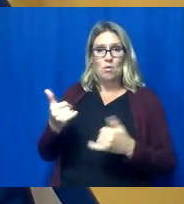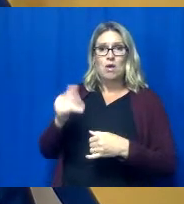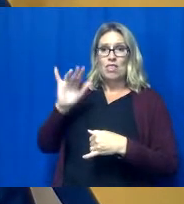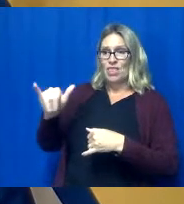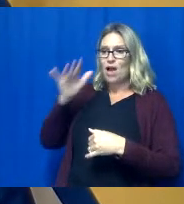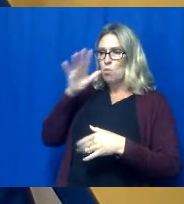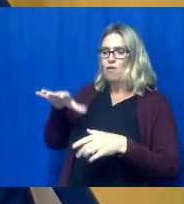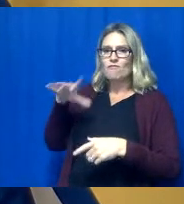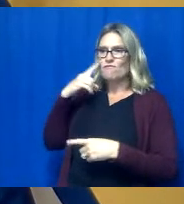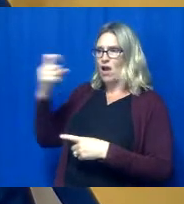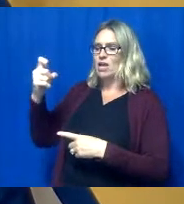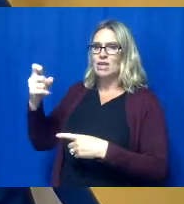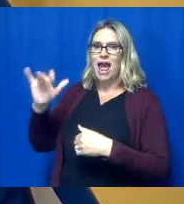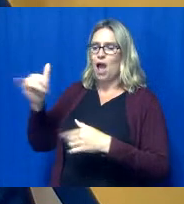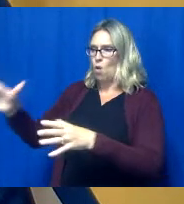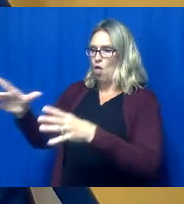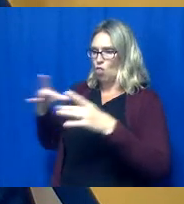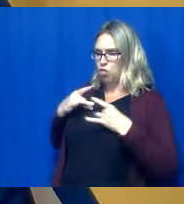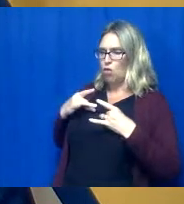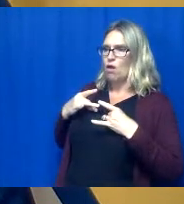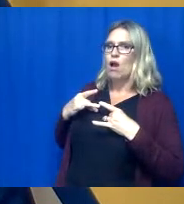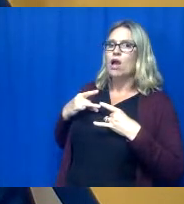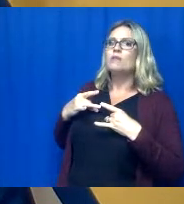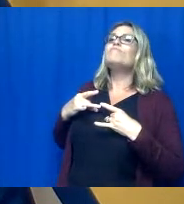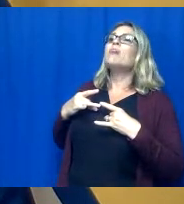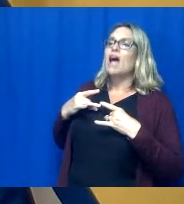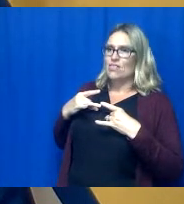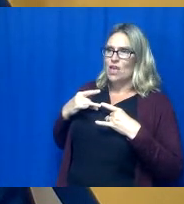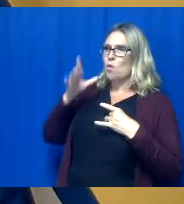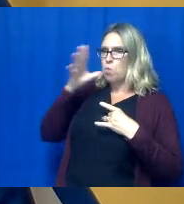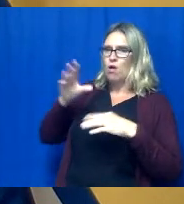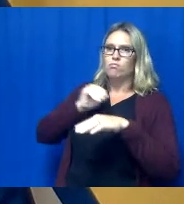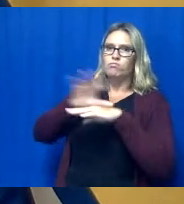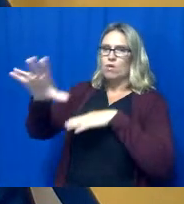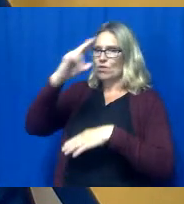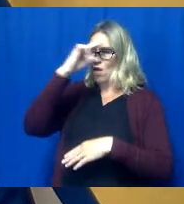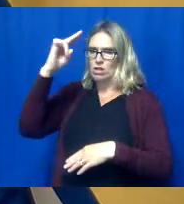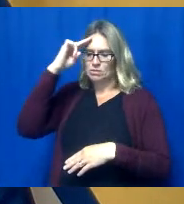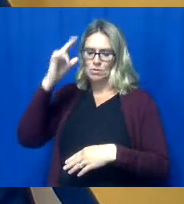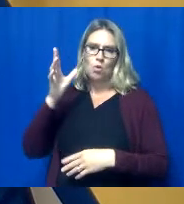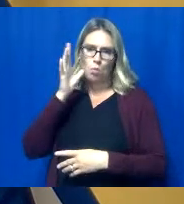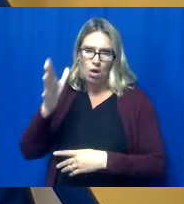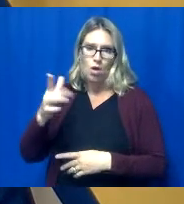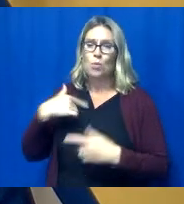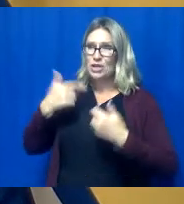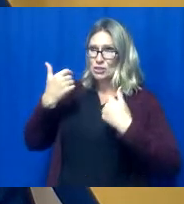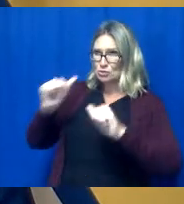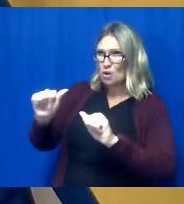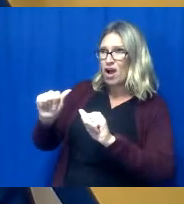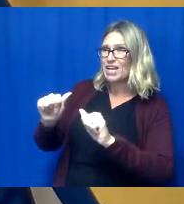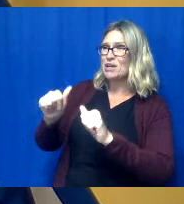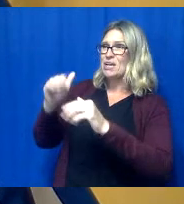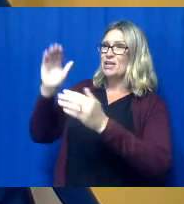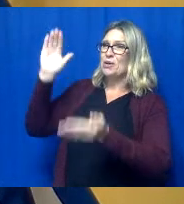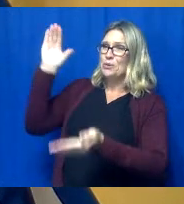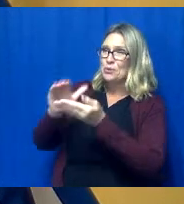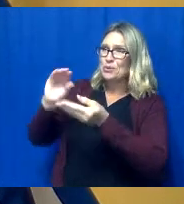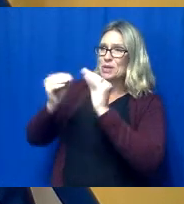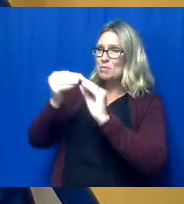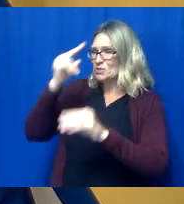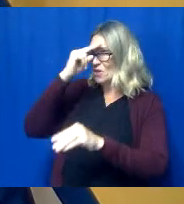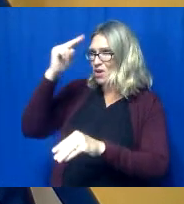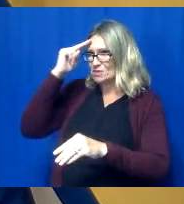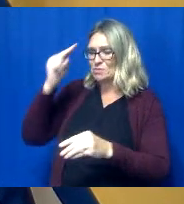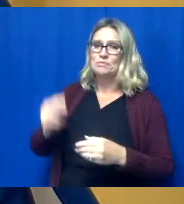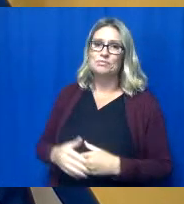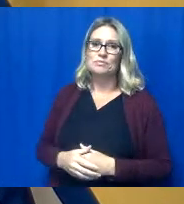link and impact our healthcare system, something we have worked so very hard to prevent. The majority of New Brunswickers have